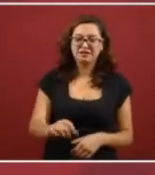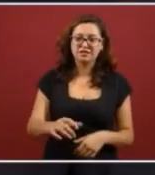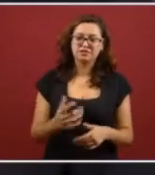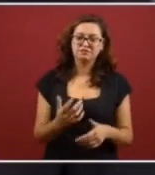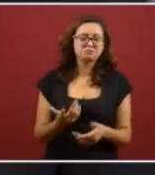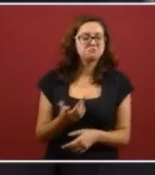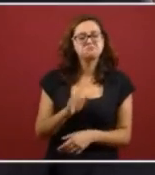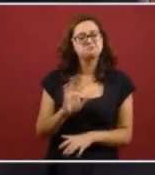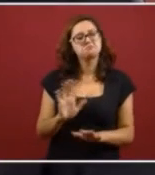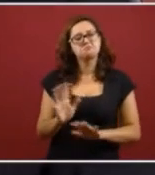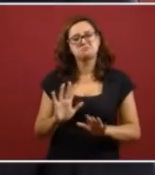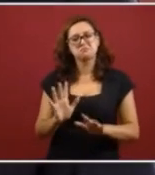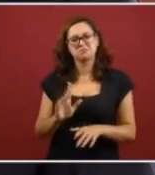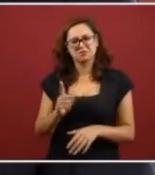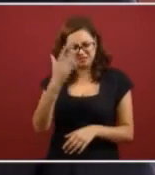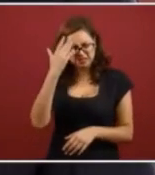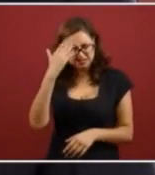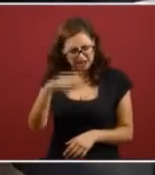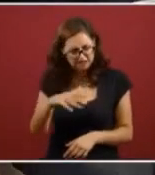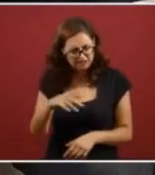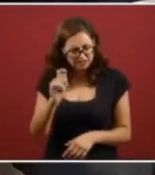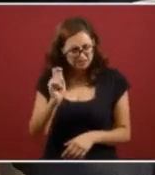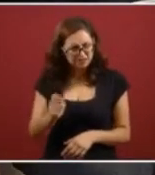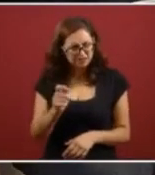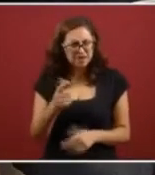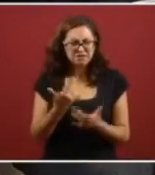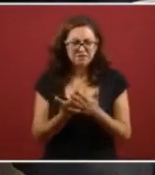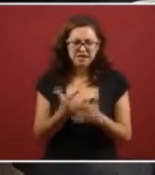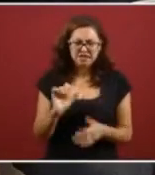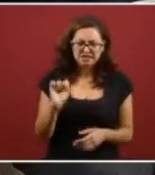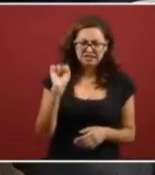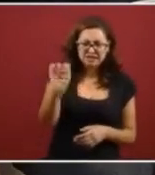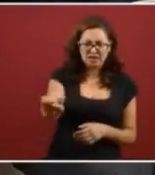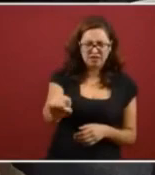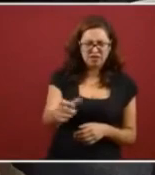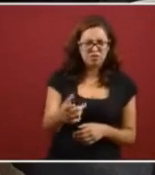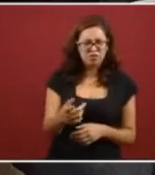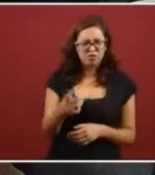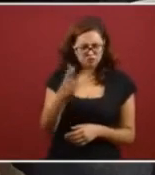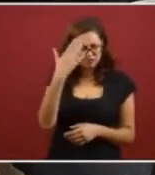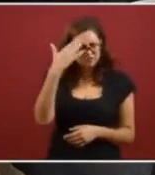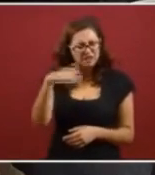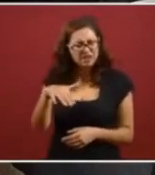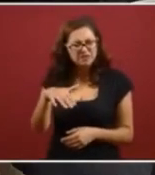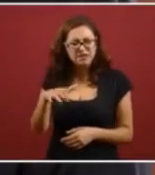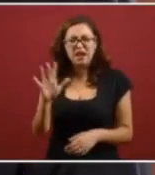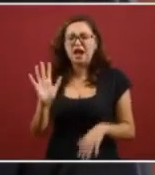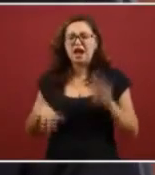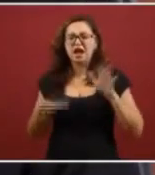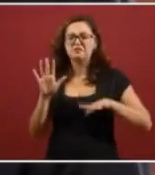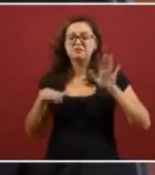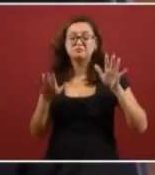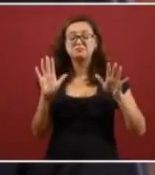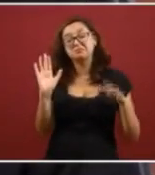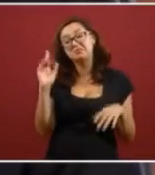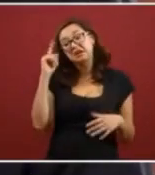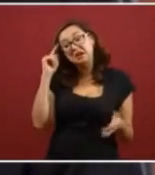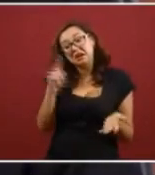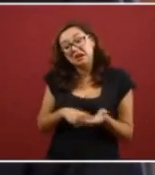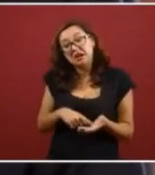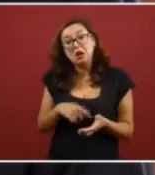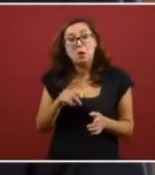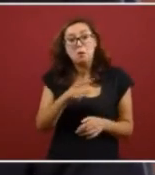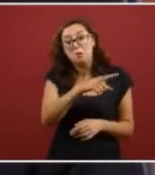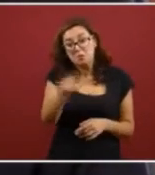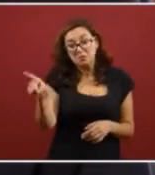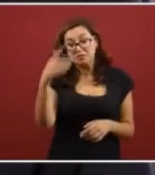Saturday sí saben lo que es el sabadazo. You know what Saturday thing is, claro, right? Es que or a weekend uno thing. Da por entendido de que that's where you, se saben